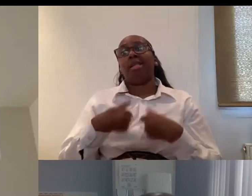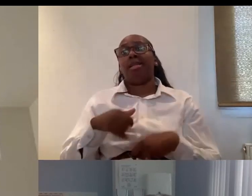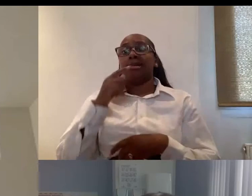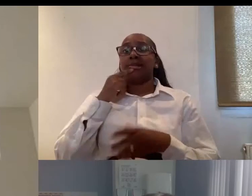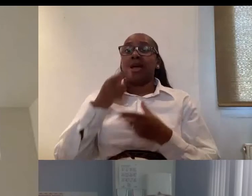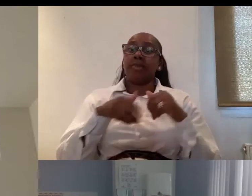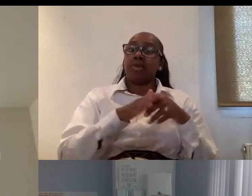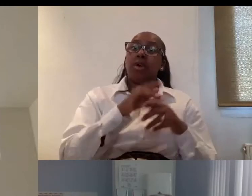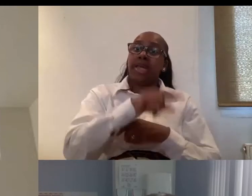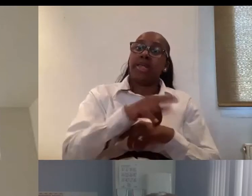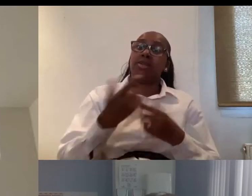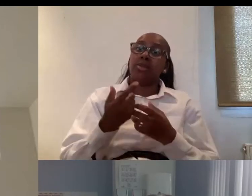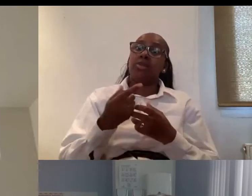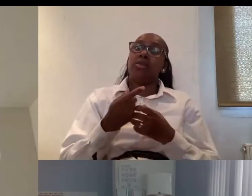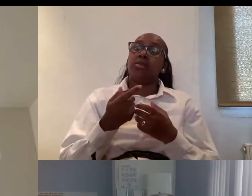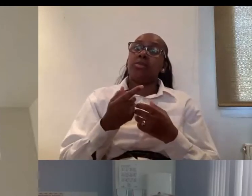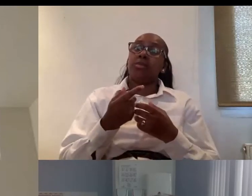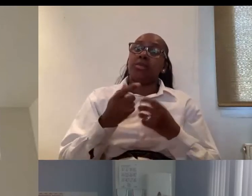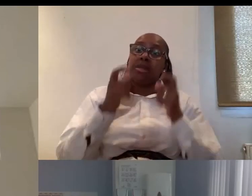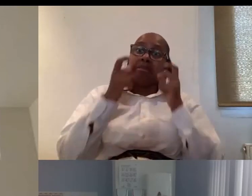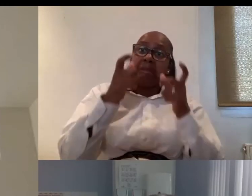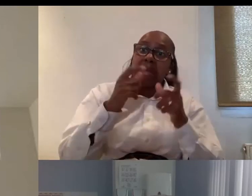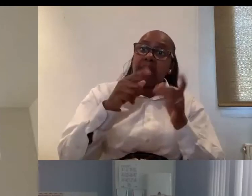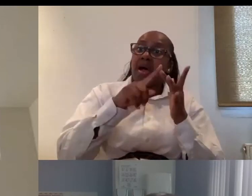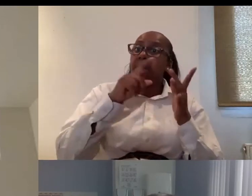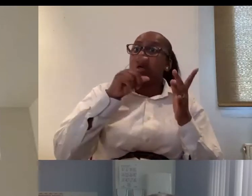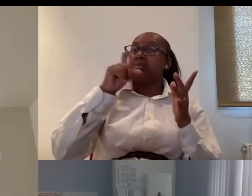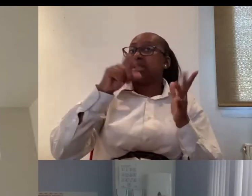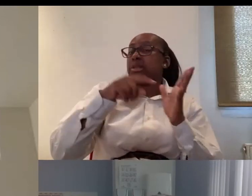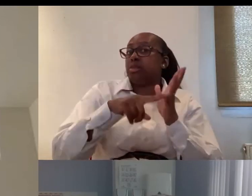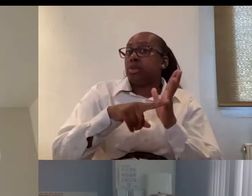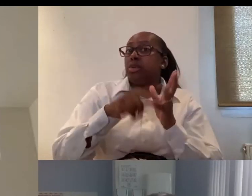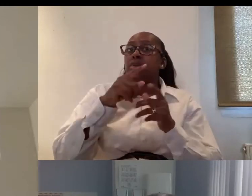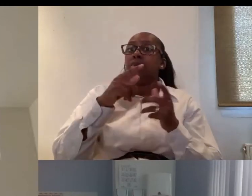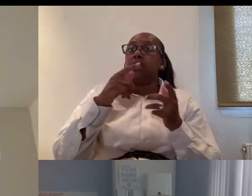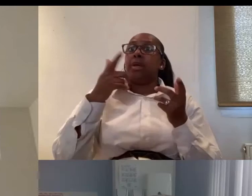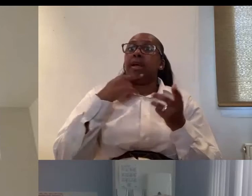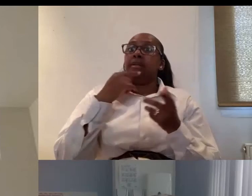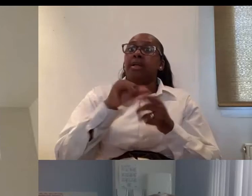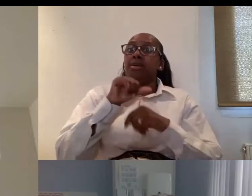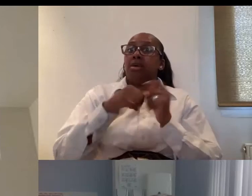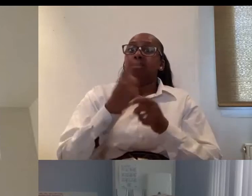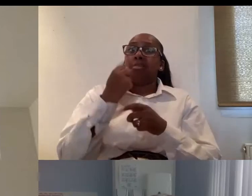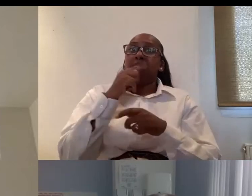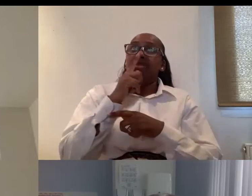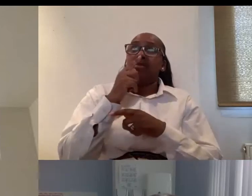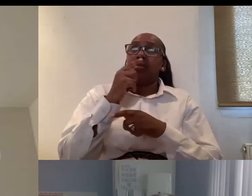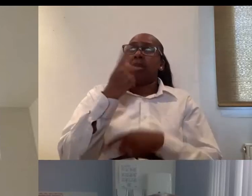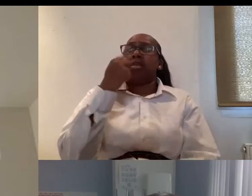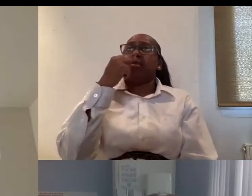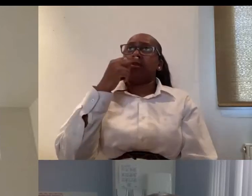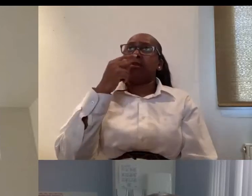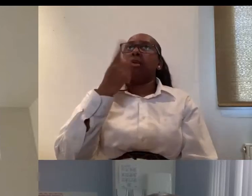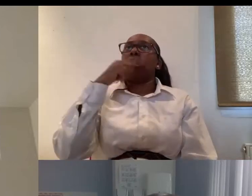admitted to intensive care. Sadly, in the UK, over 100,000 people have died, and many more are suffering